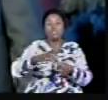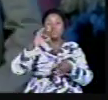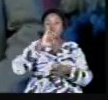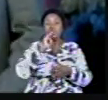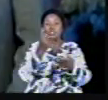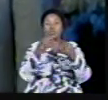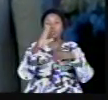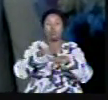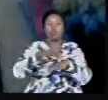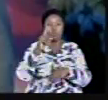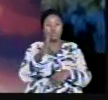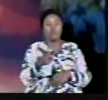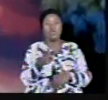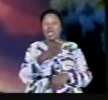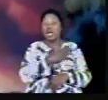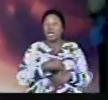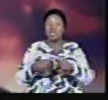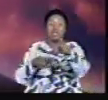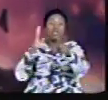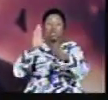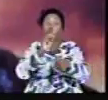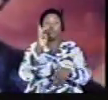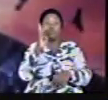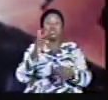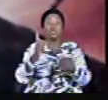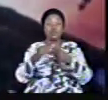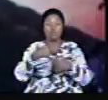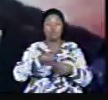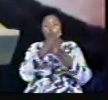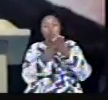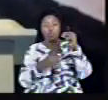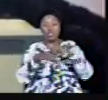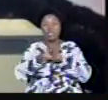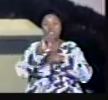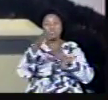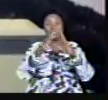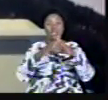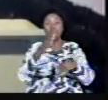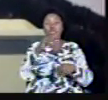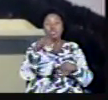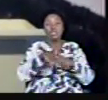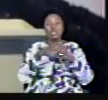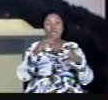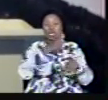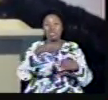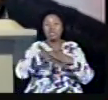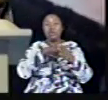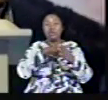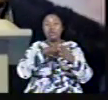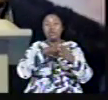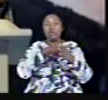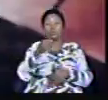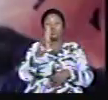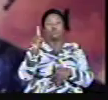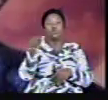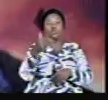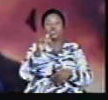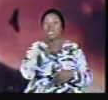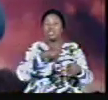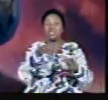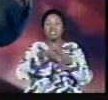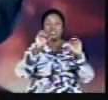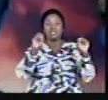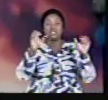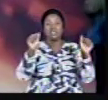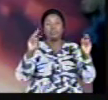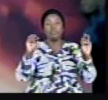upon you. And ye shall be witnesses unto me, both in Jerusalem and in all Judea and in Samaria and unto